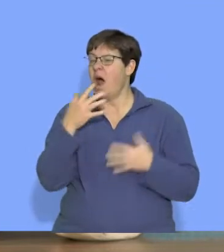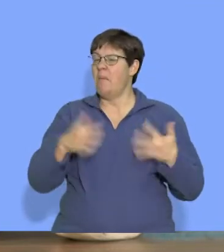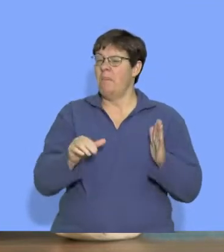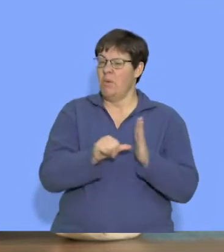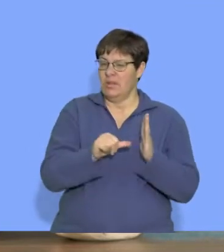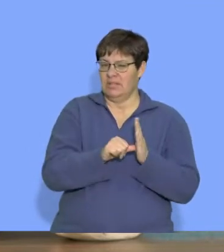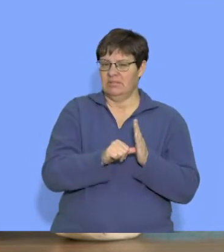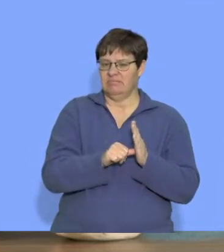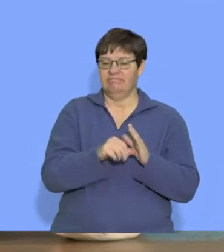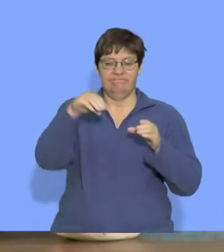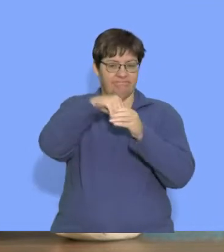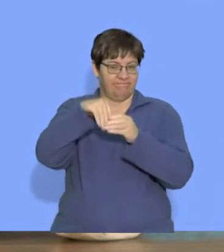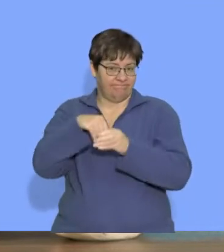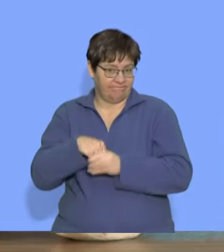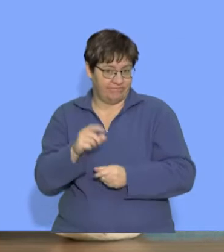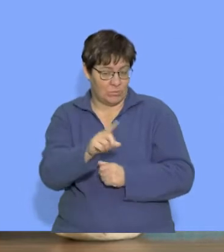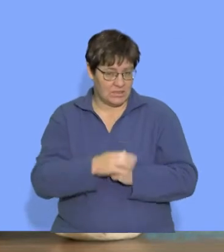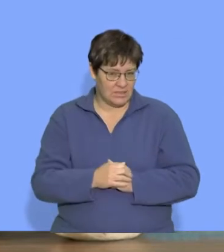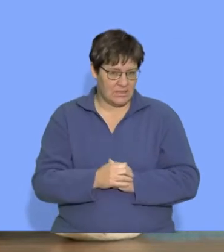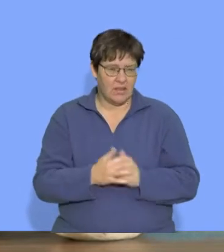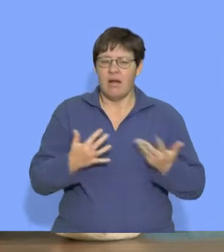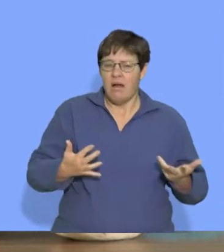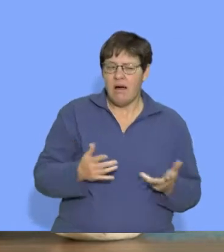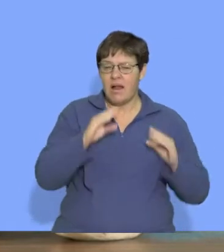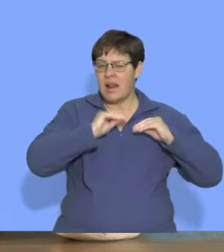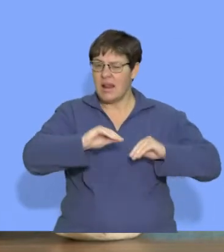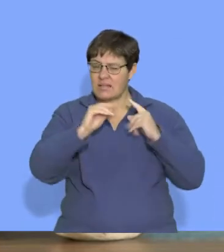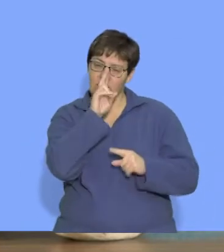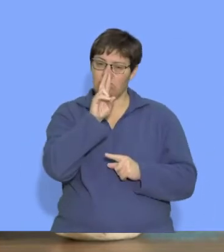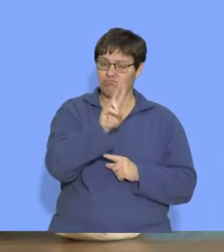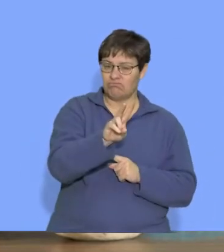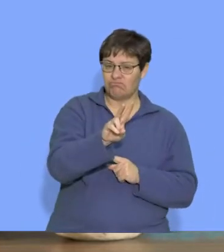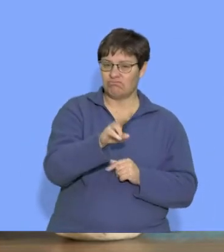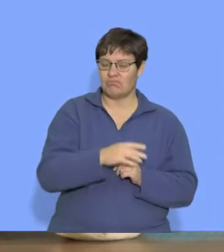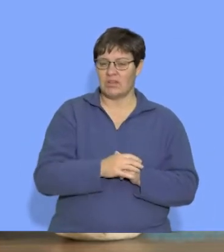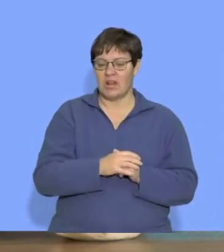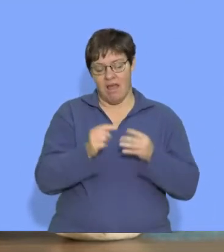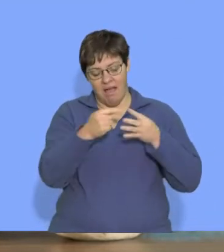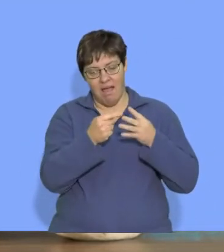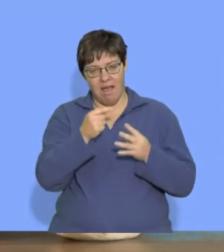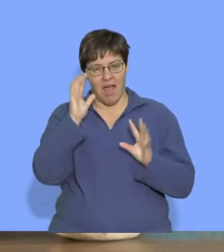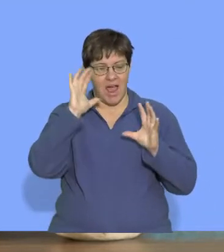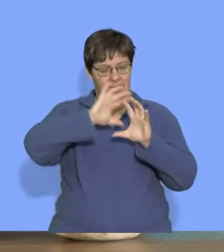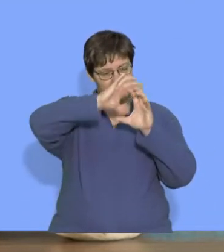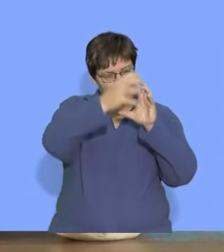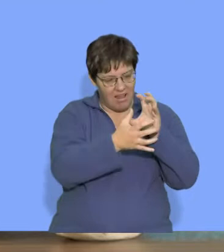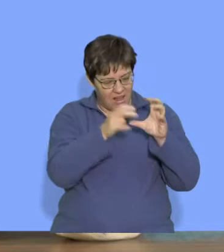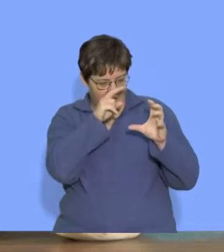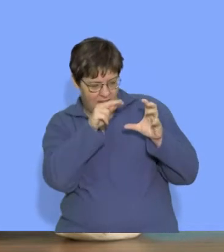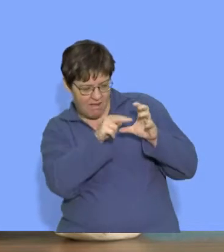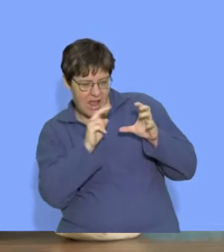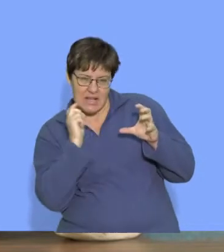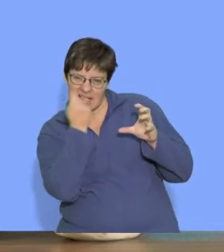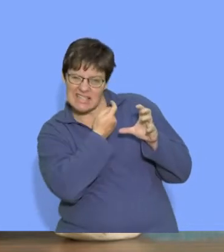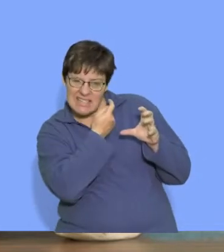terminology. During the course of the lesson, we will also draw specific attention to some of these skulls and look at the dentition